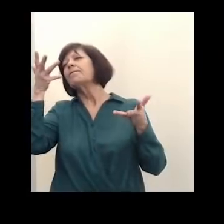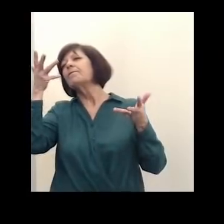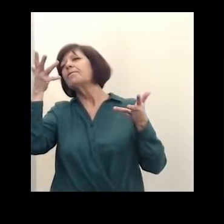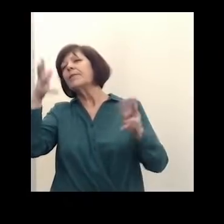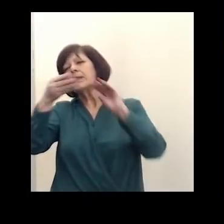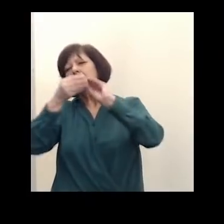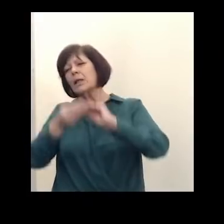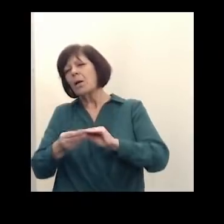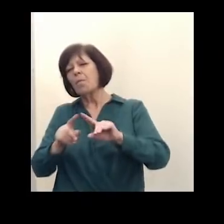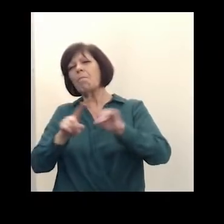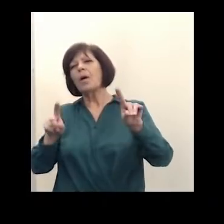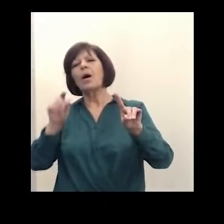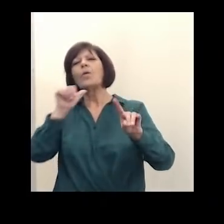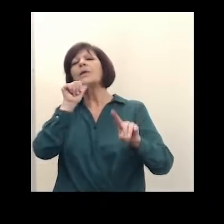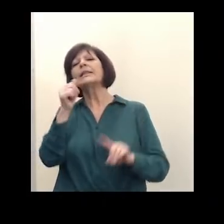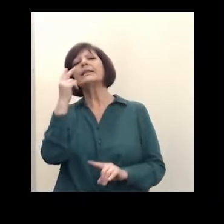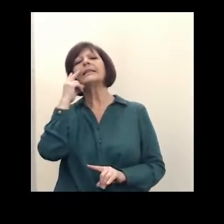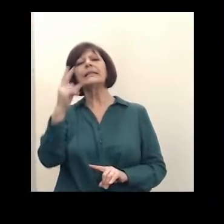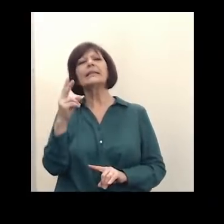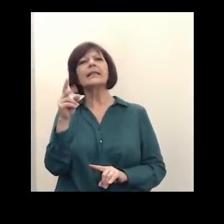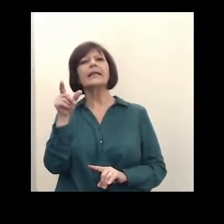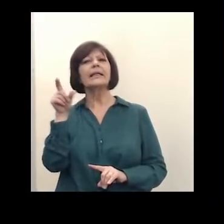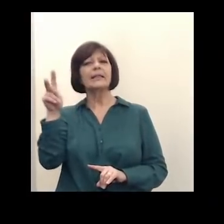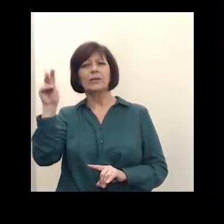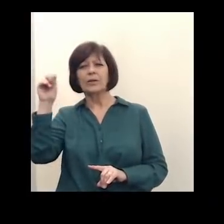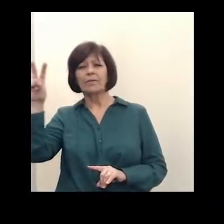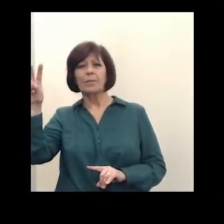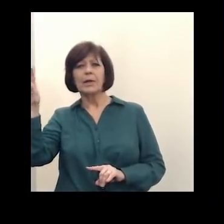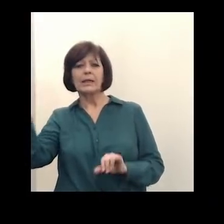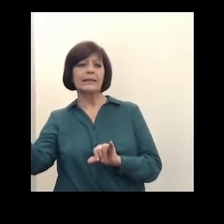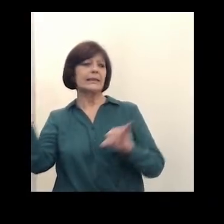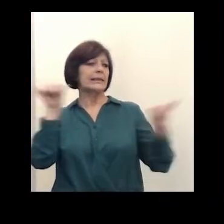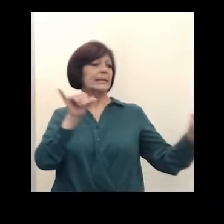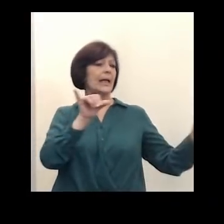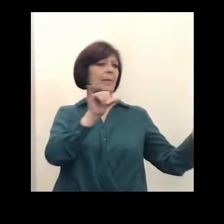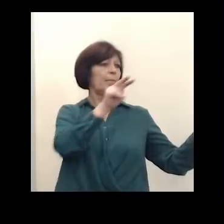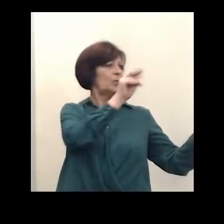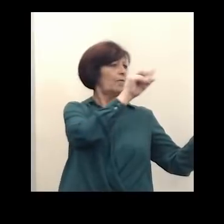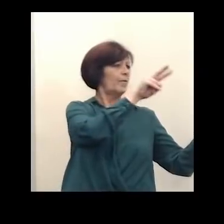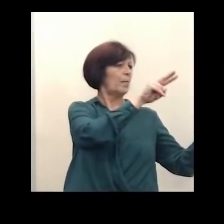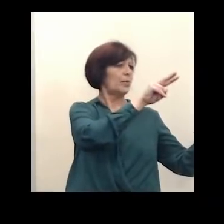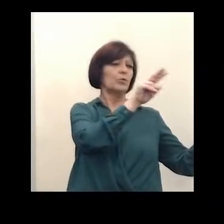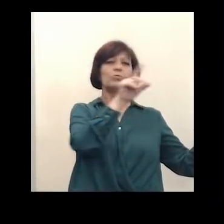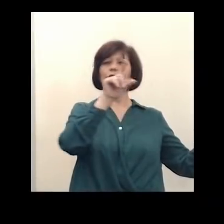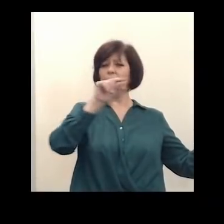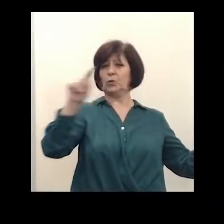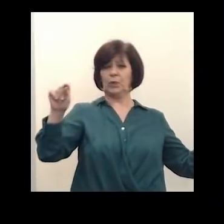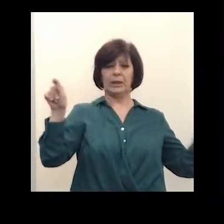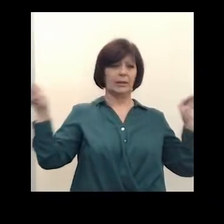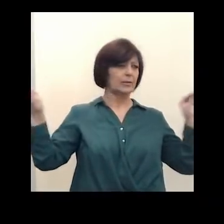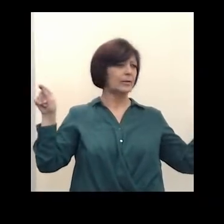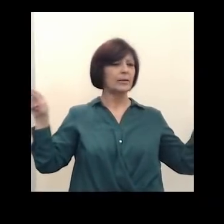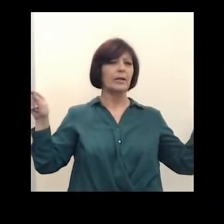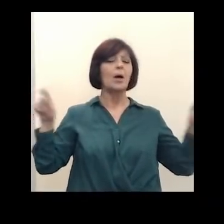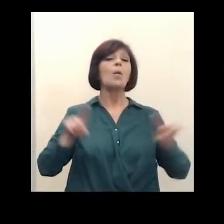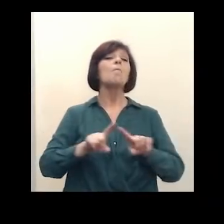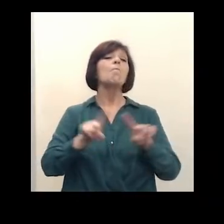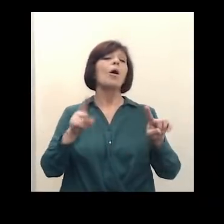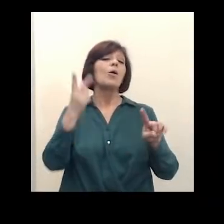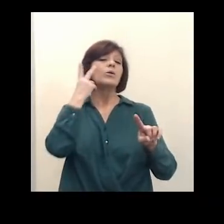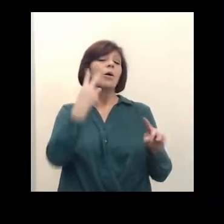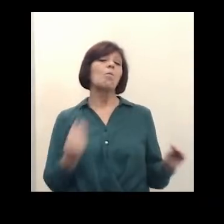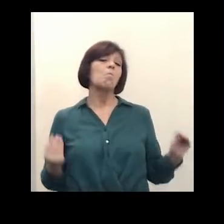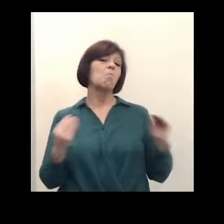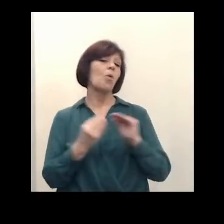the highs in November that we had of 2020 in general. But we saw more people die under the